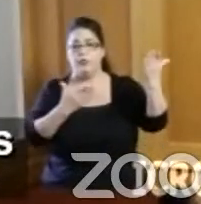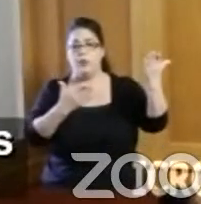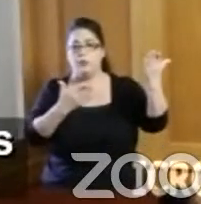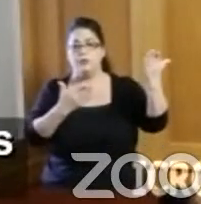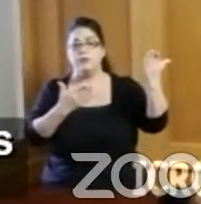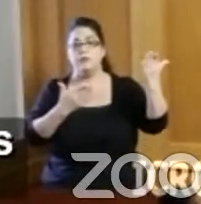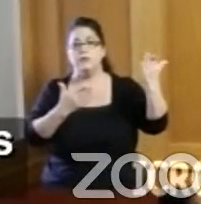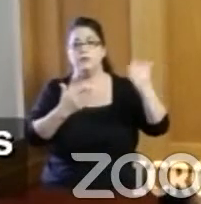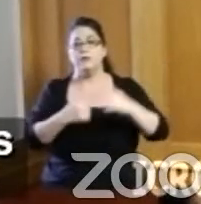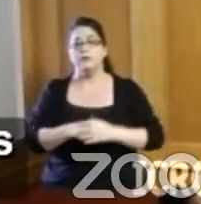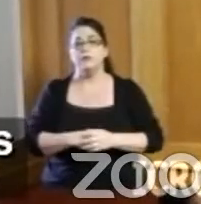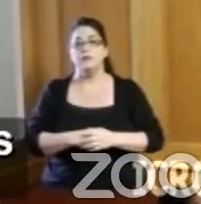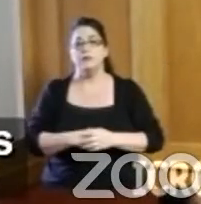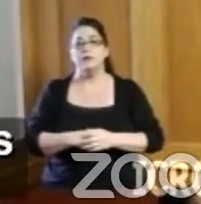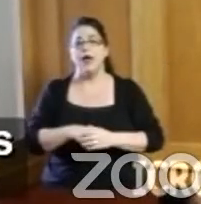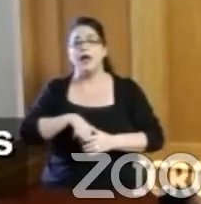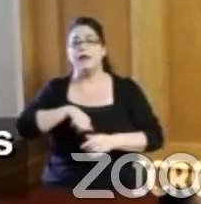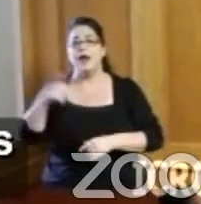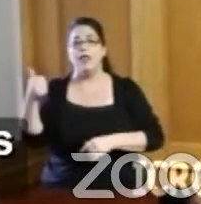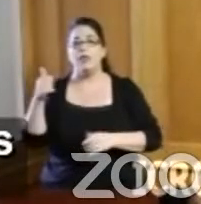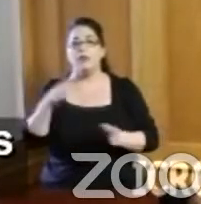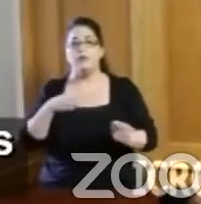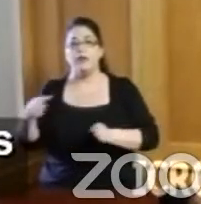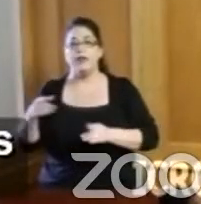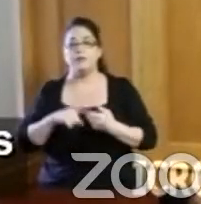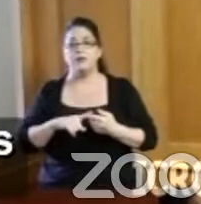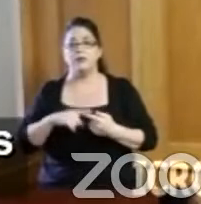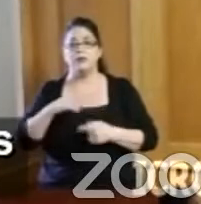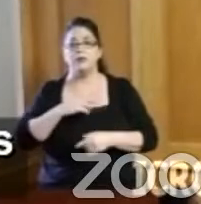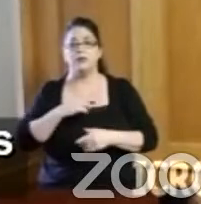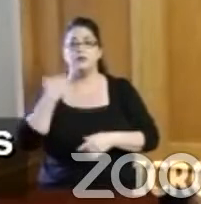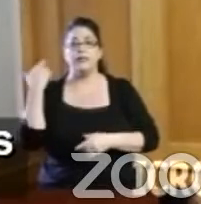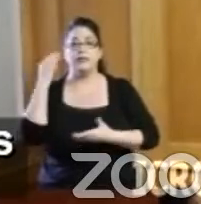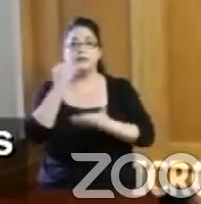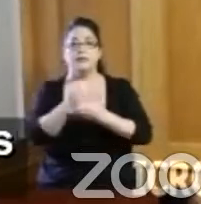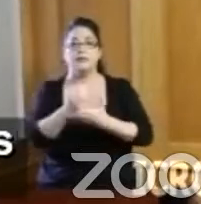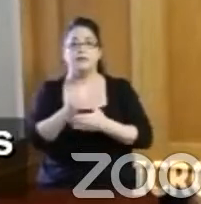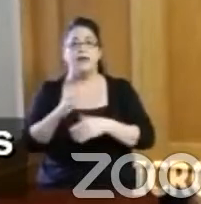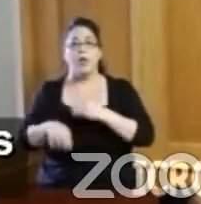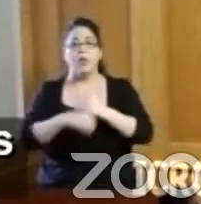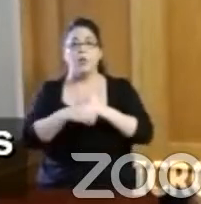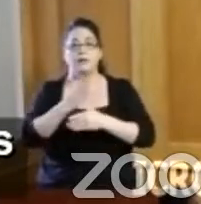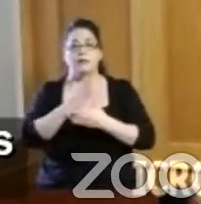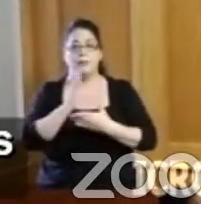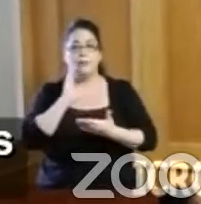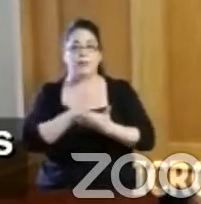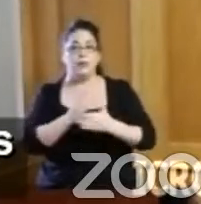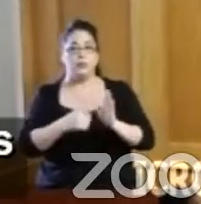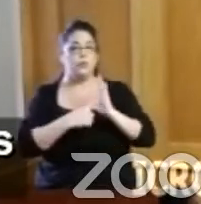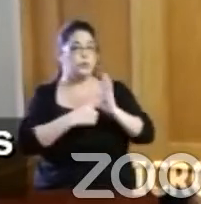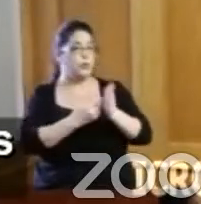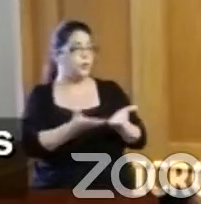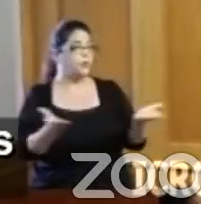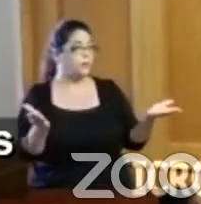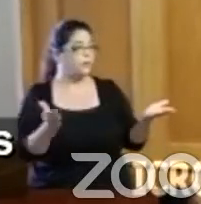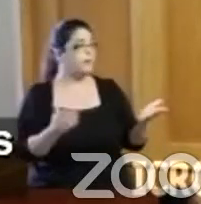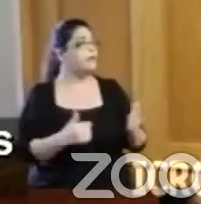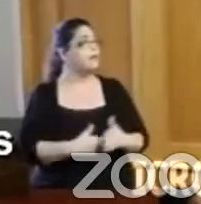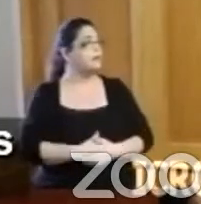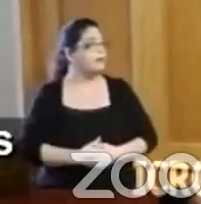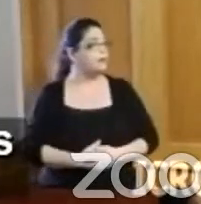over-under arrangement to reduce the risk to almost zero. And I've included some pictures to show you.